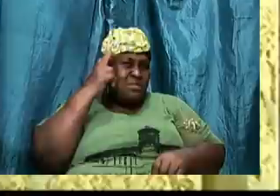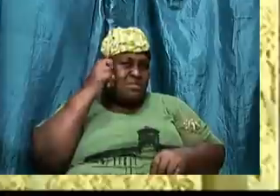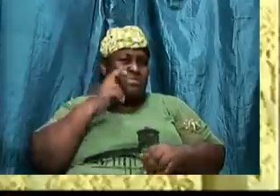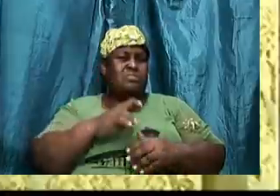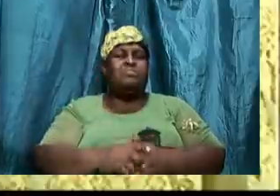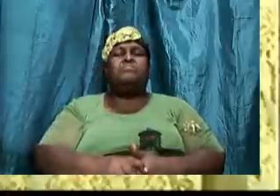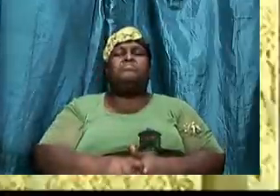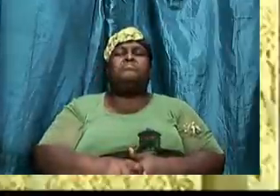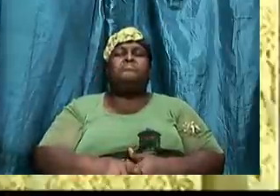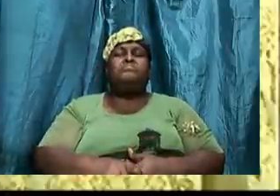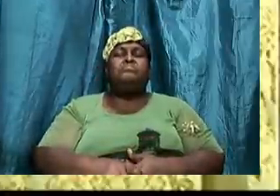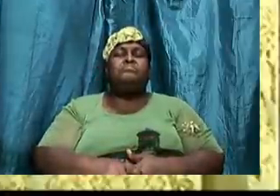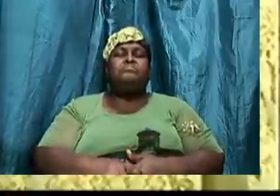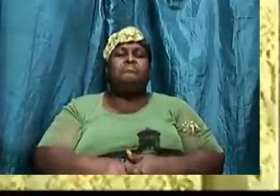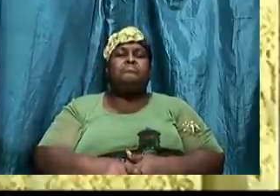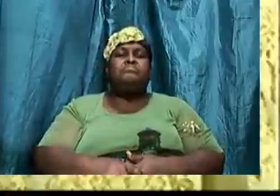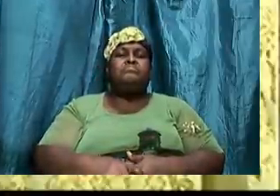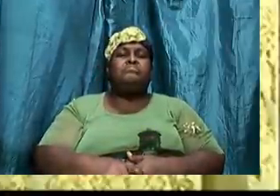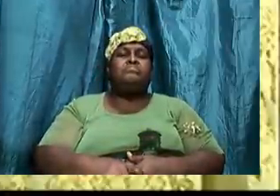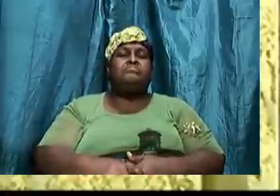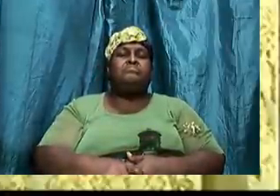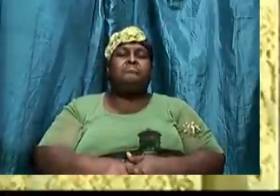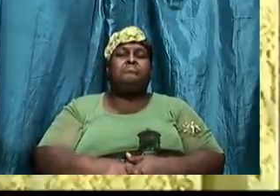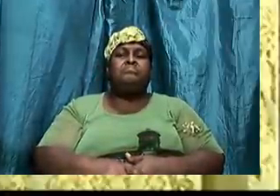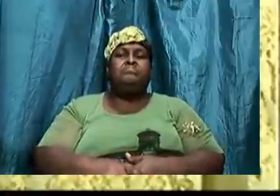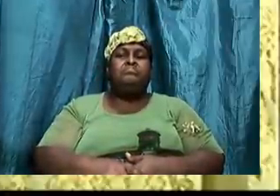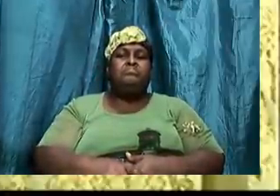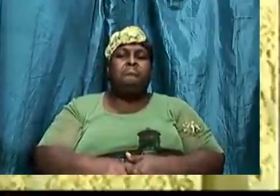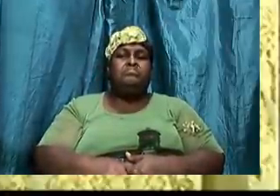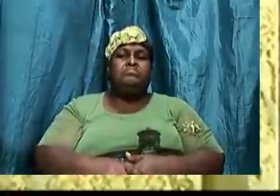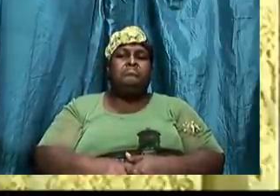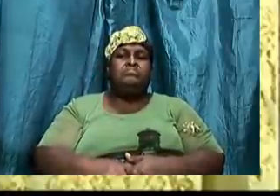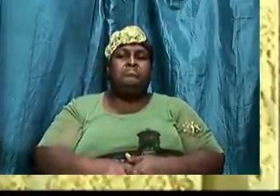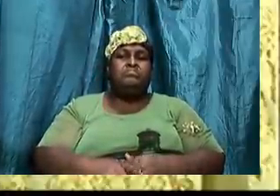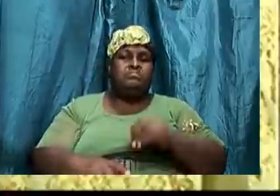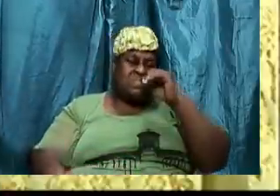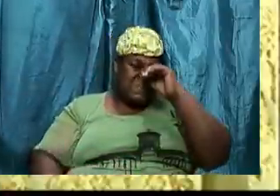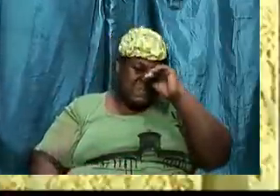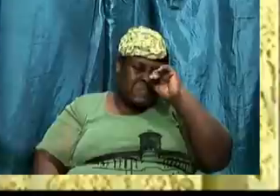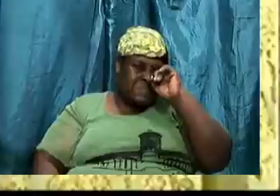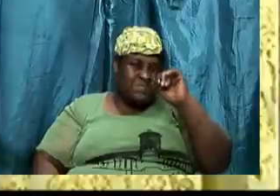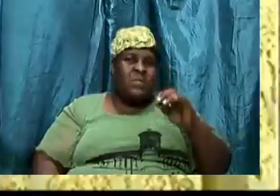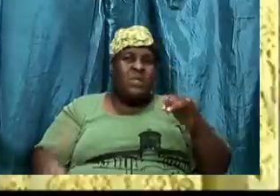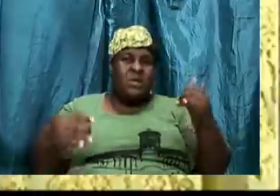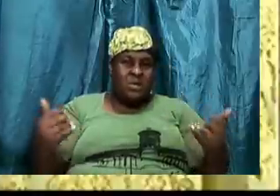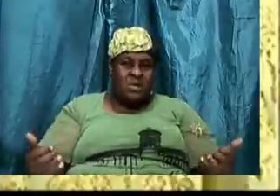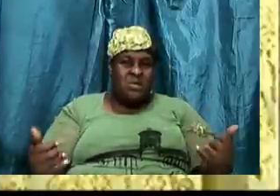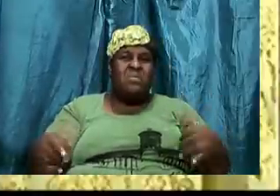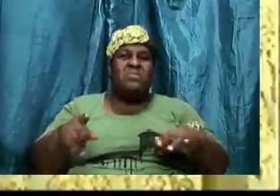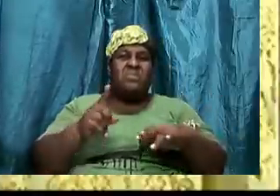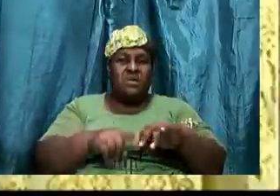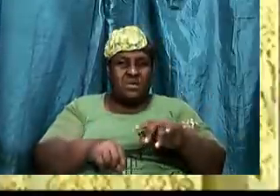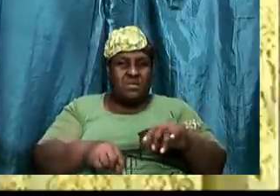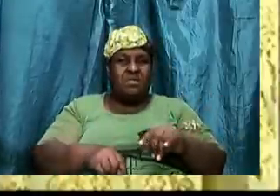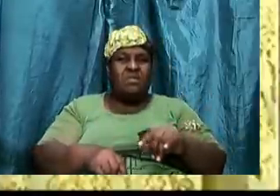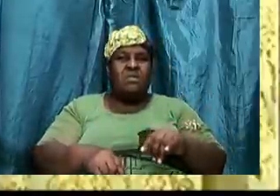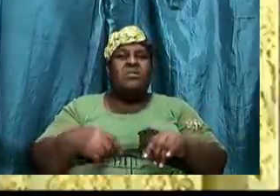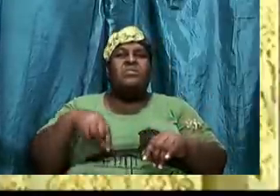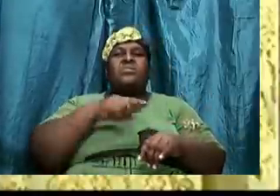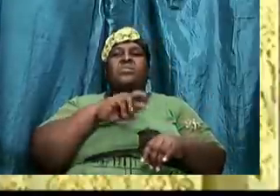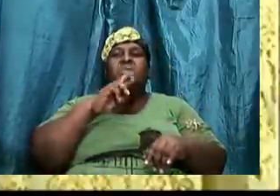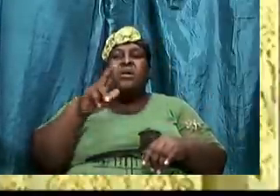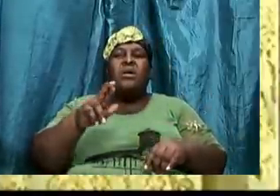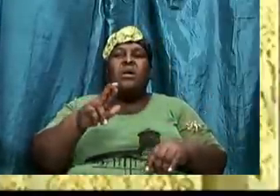So 2 Corinthians 5, 20 to 21. Now then, we